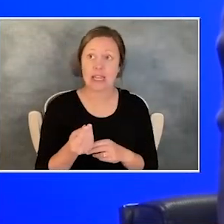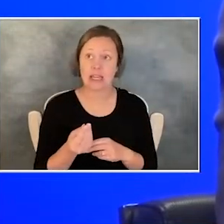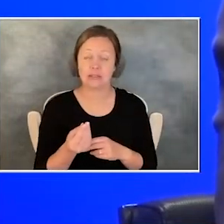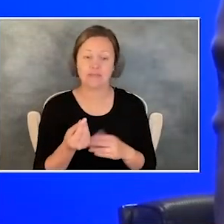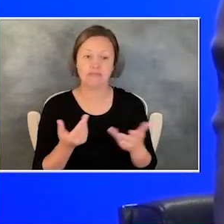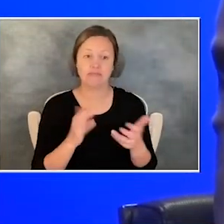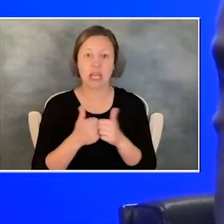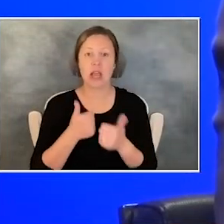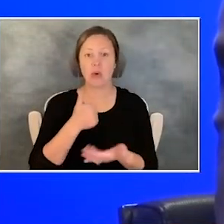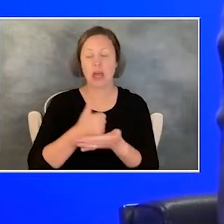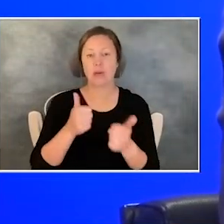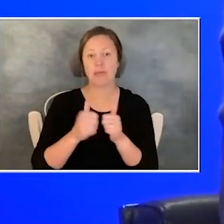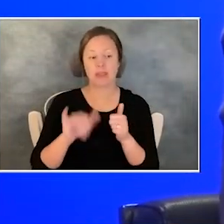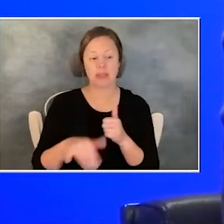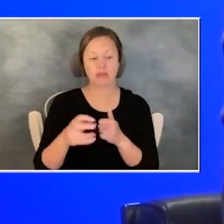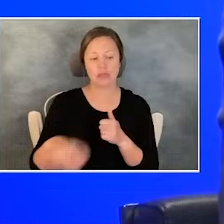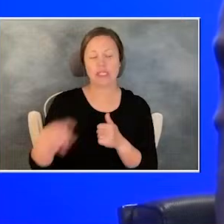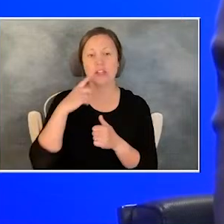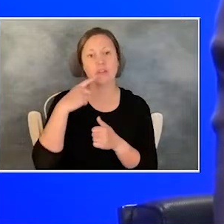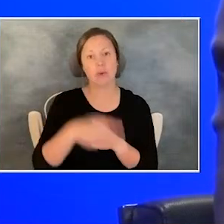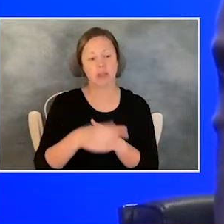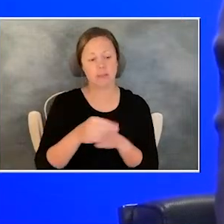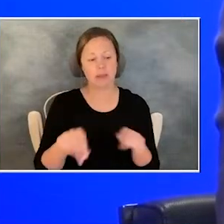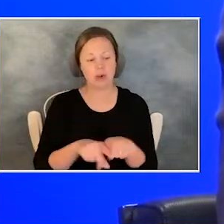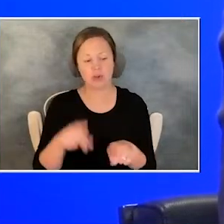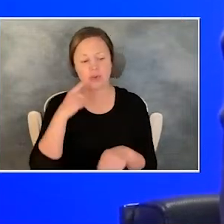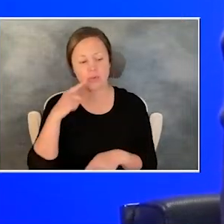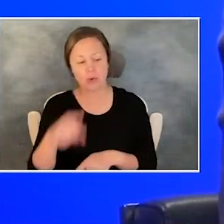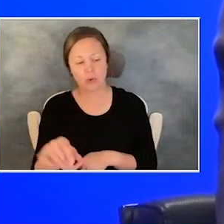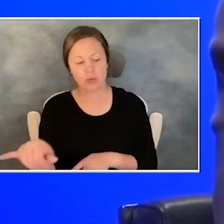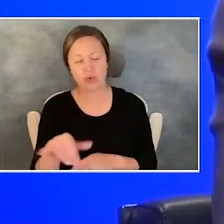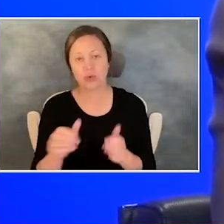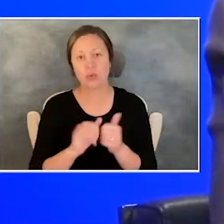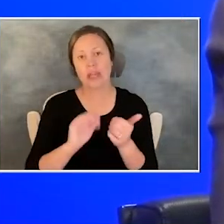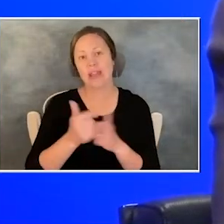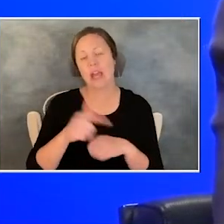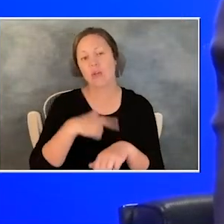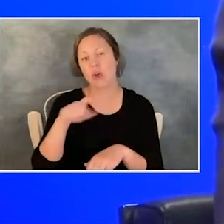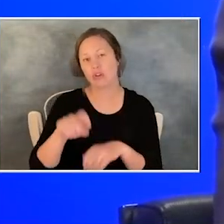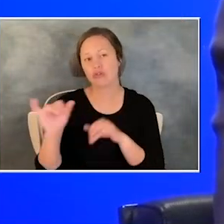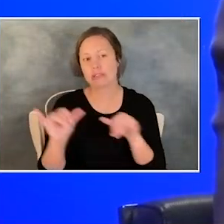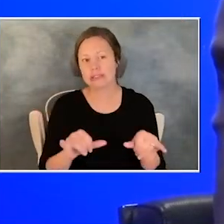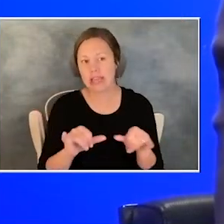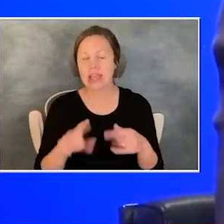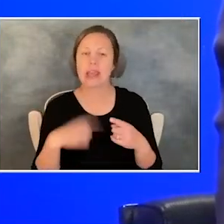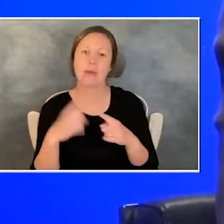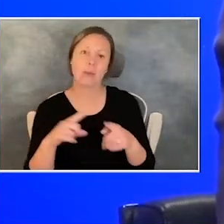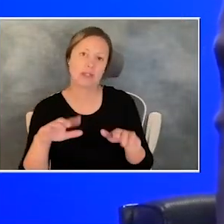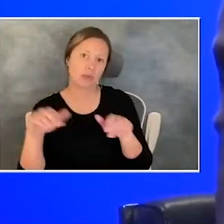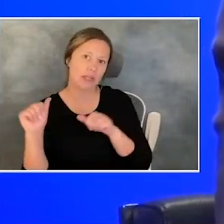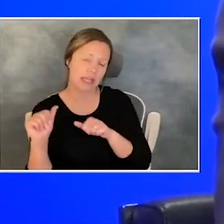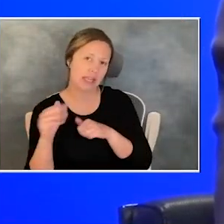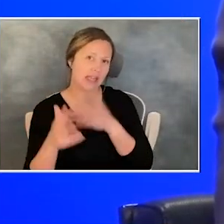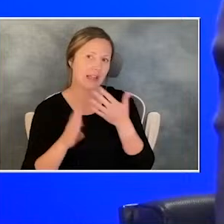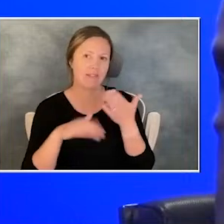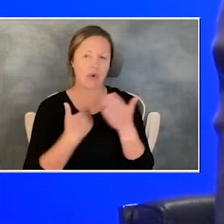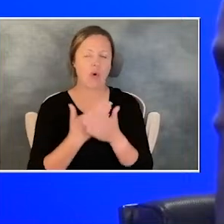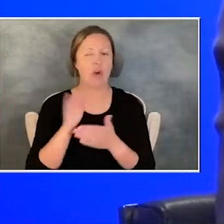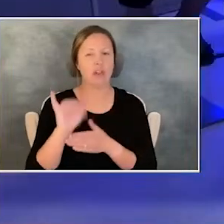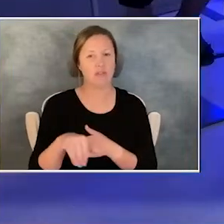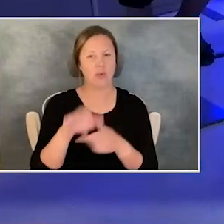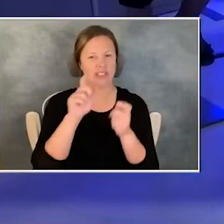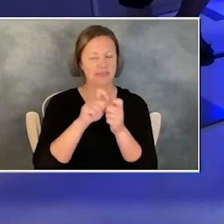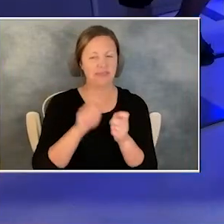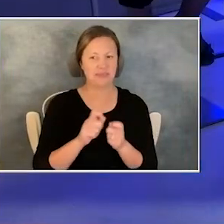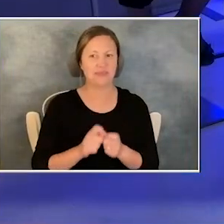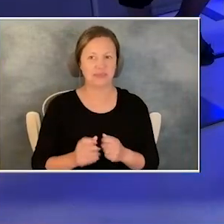that transition for them and for you in terms of how long to stay and when to leave and all of those kinds of things. So Alexis,